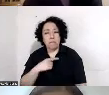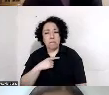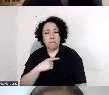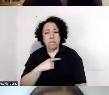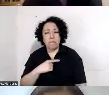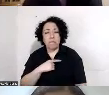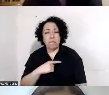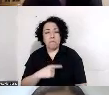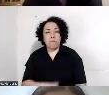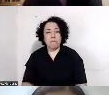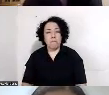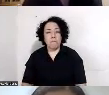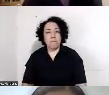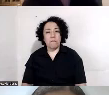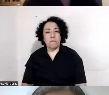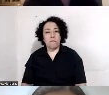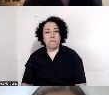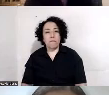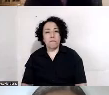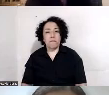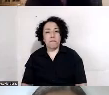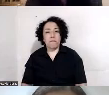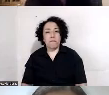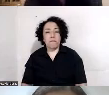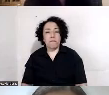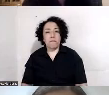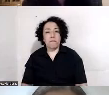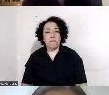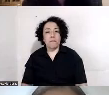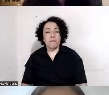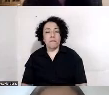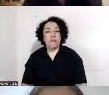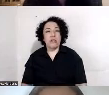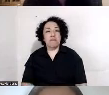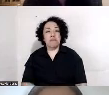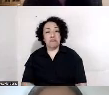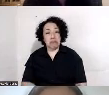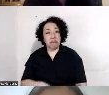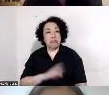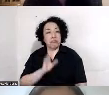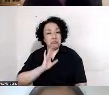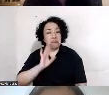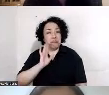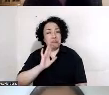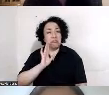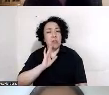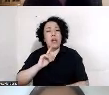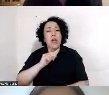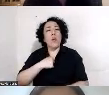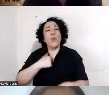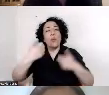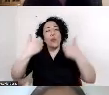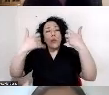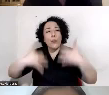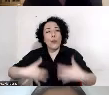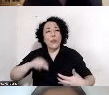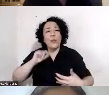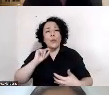to camps, they went to astronomy programs. E algo que eu também quero mencionar é que alguns desses